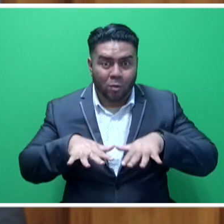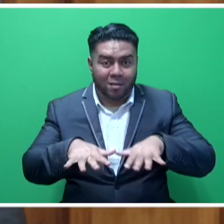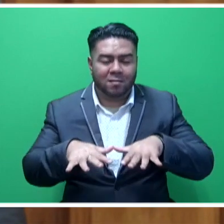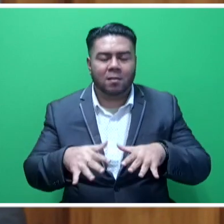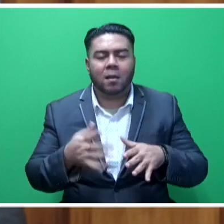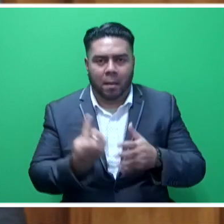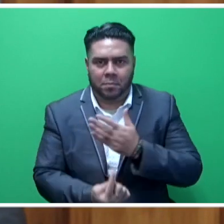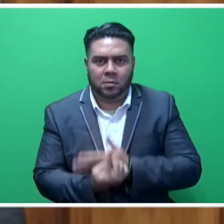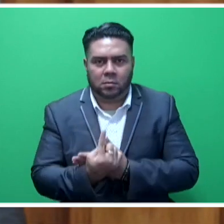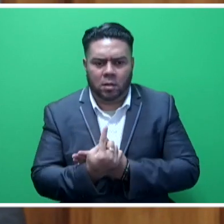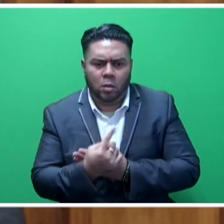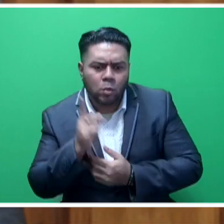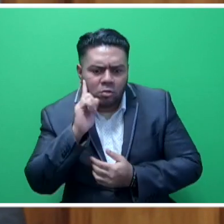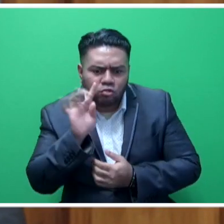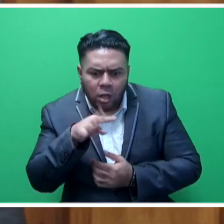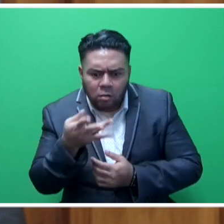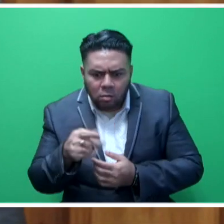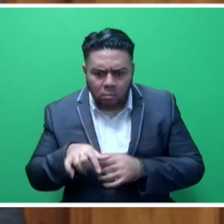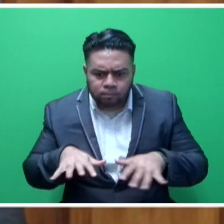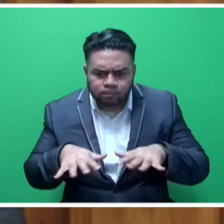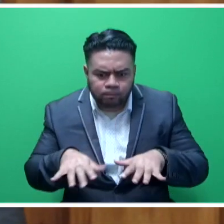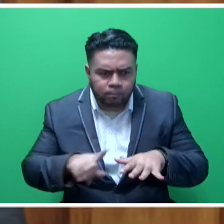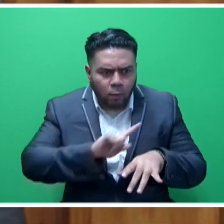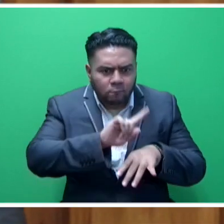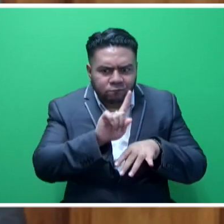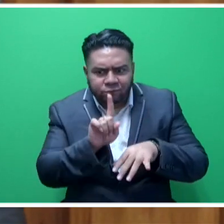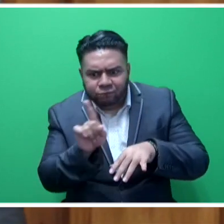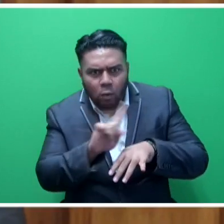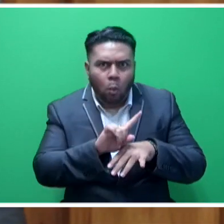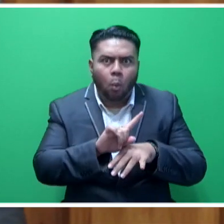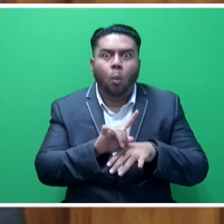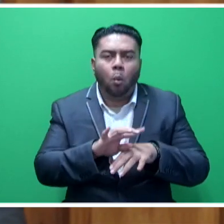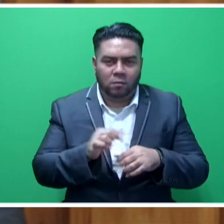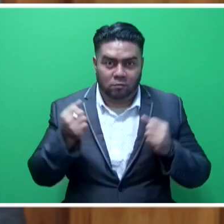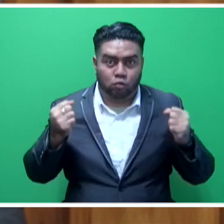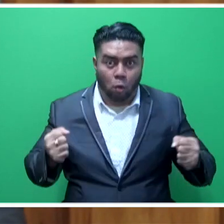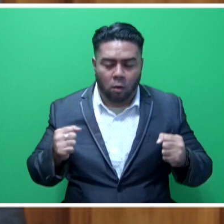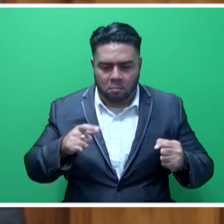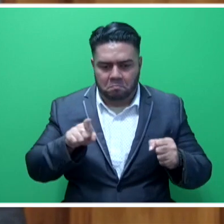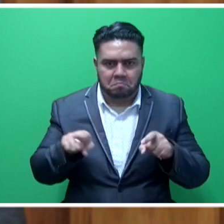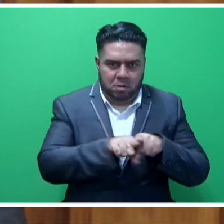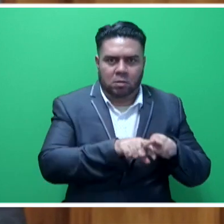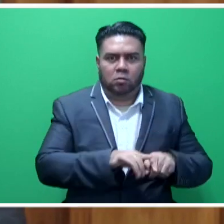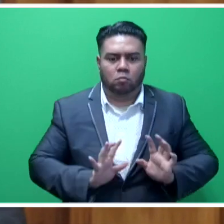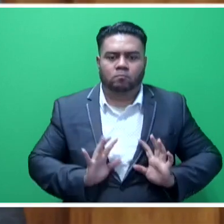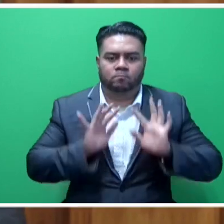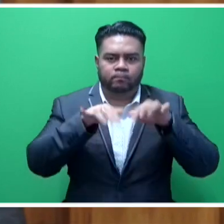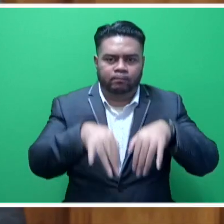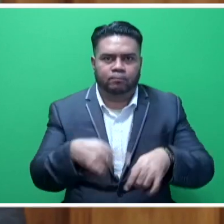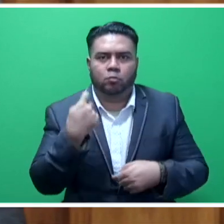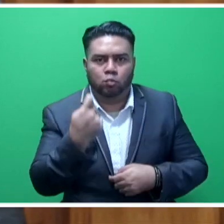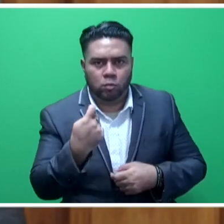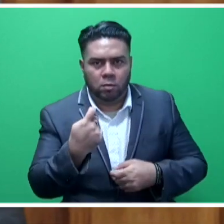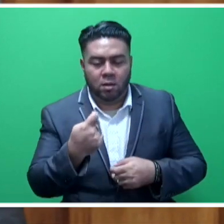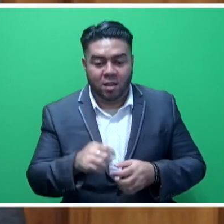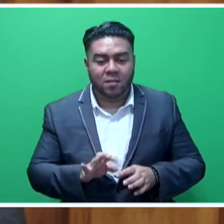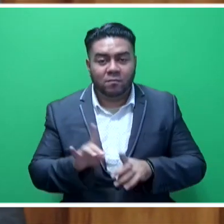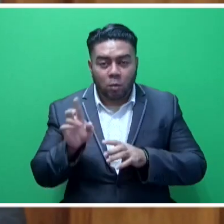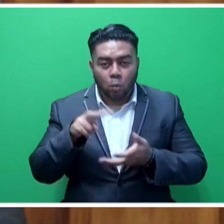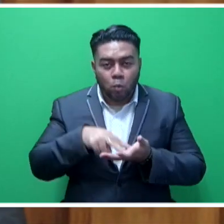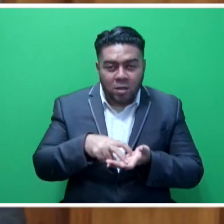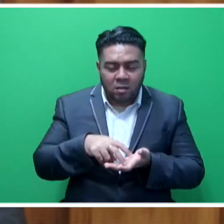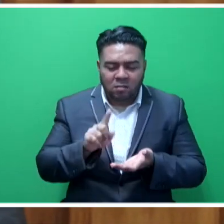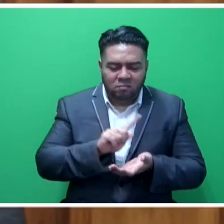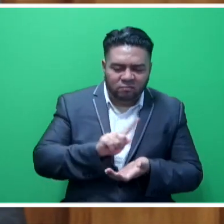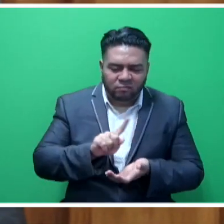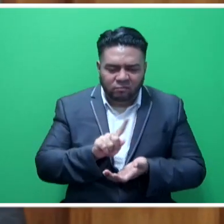not. And these parameters are largely around the depth at which the earthquake takes place and the strength of the earthquake. And depending